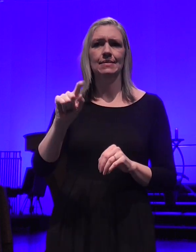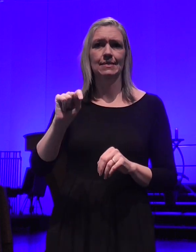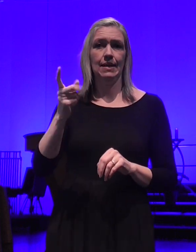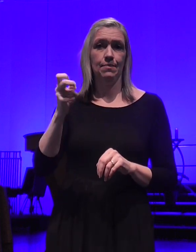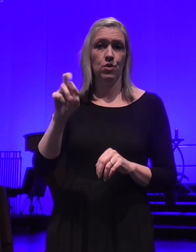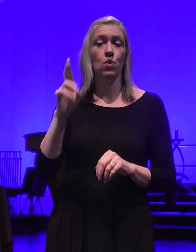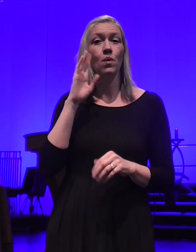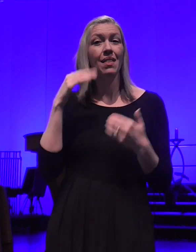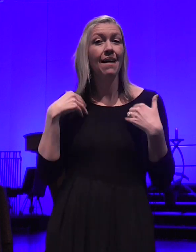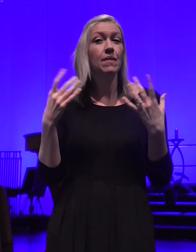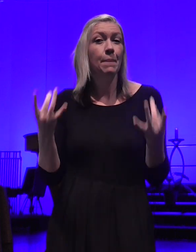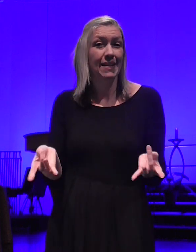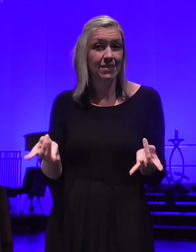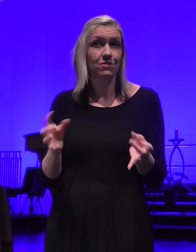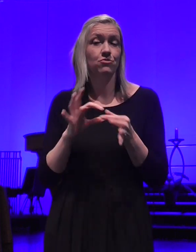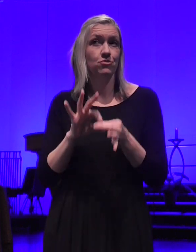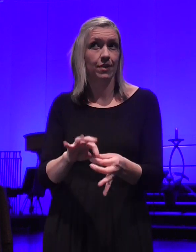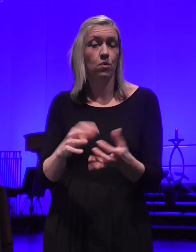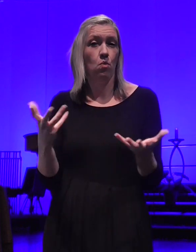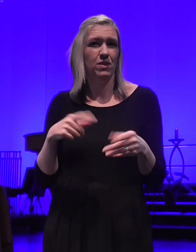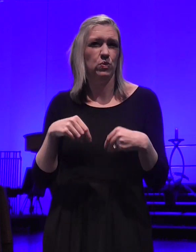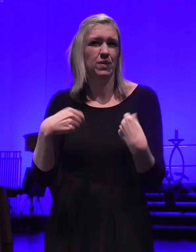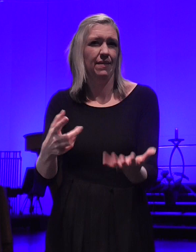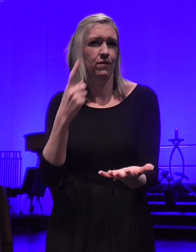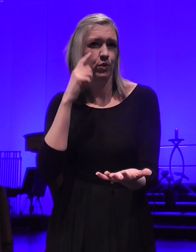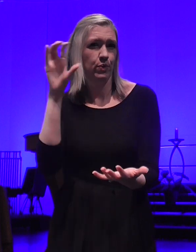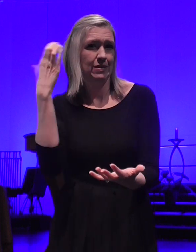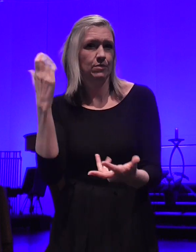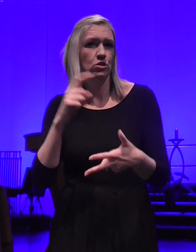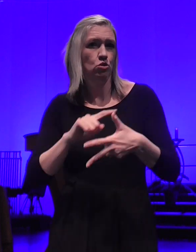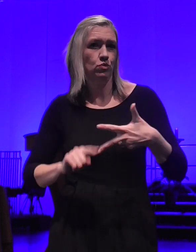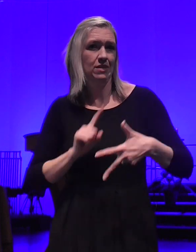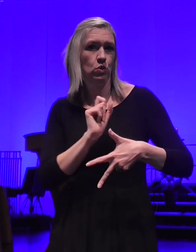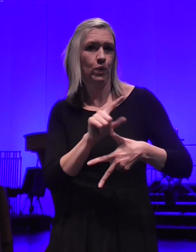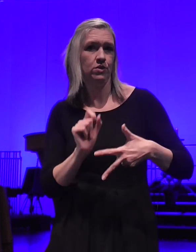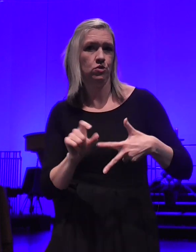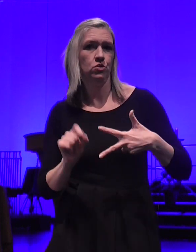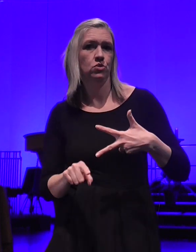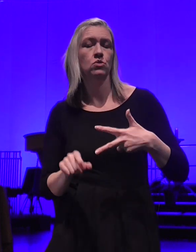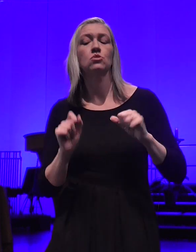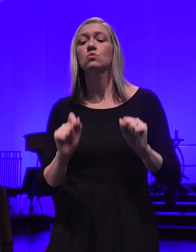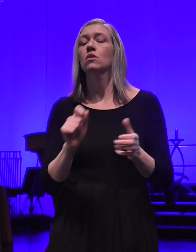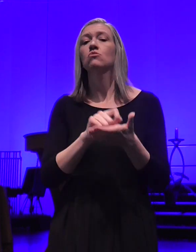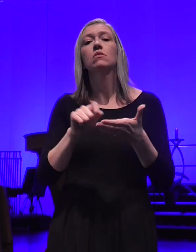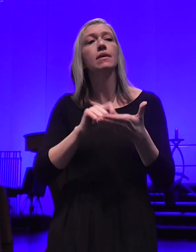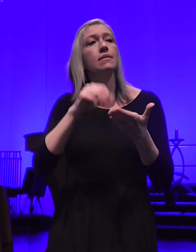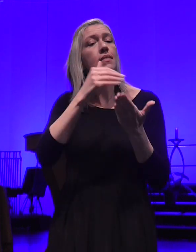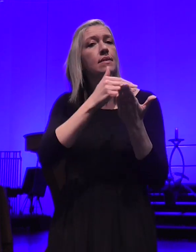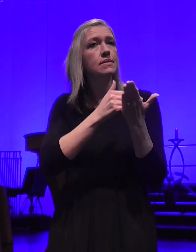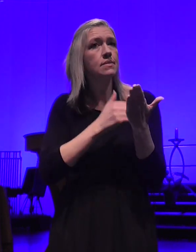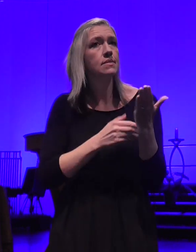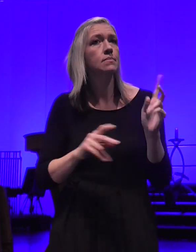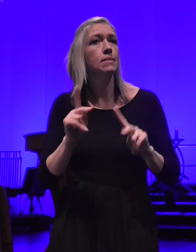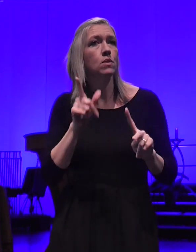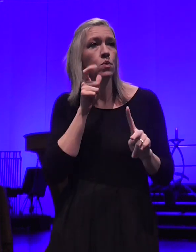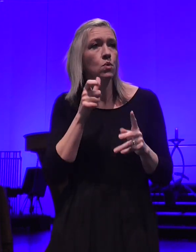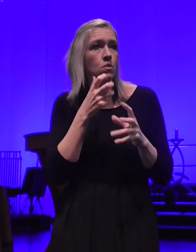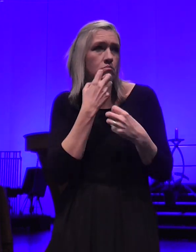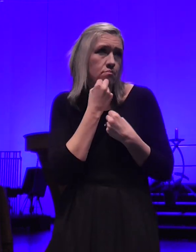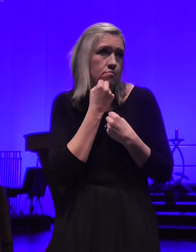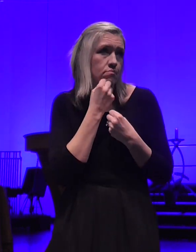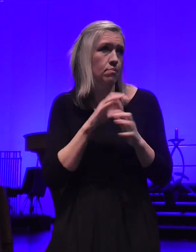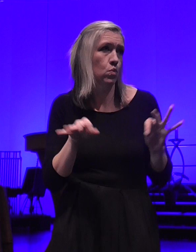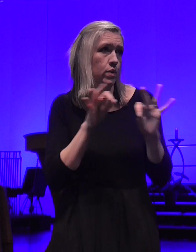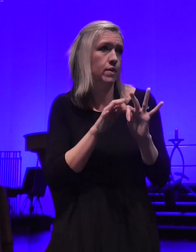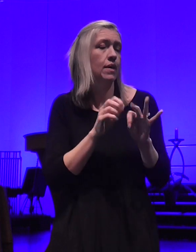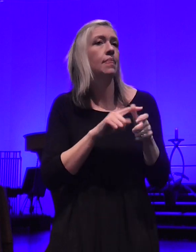meditation. And there are 3 questions that go along with it, and what you can do is just write a list of all the people that matter to you, and then you ask yourself the